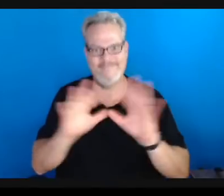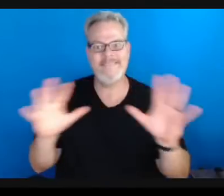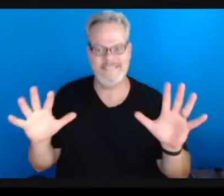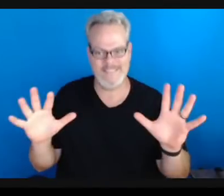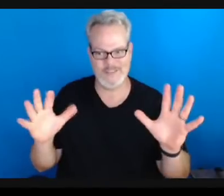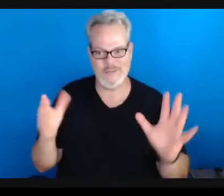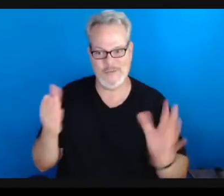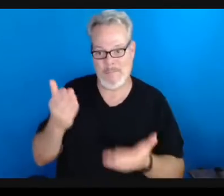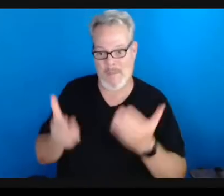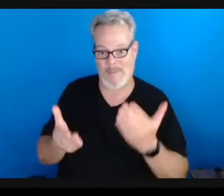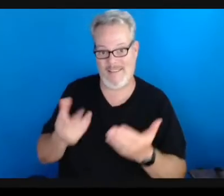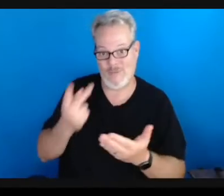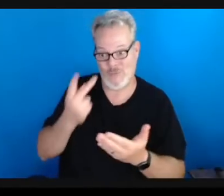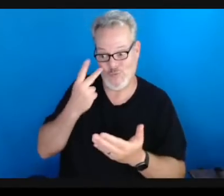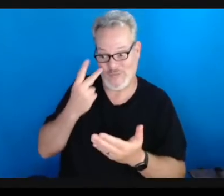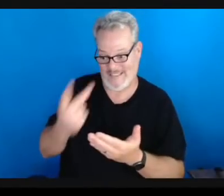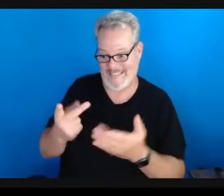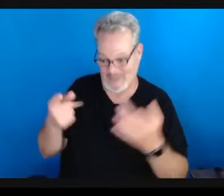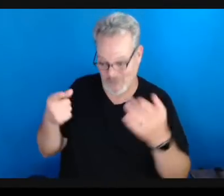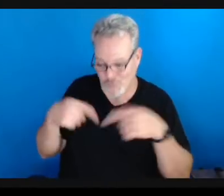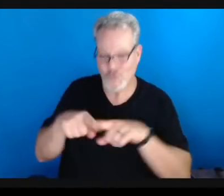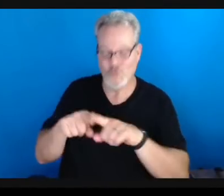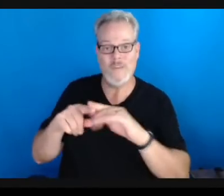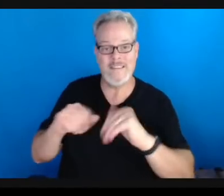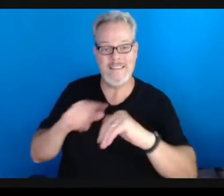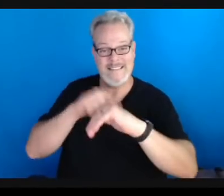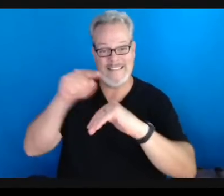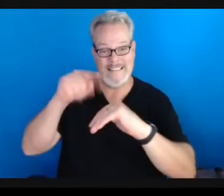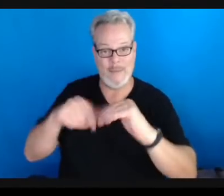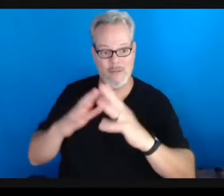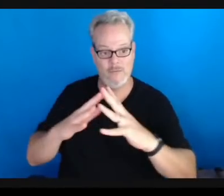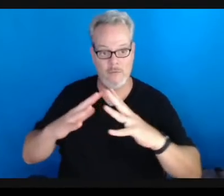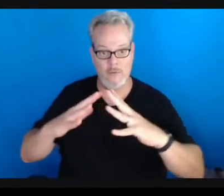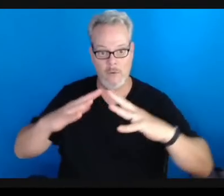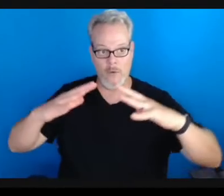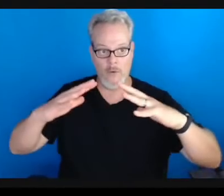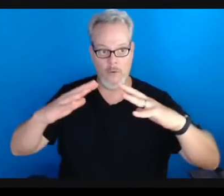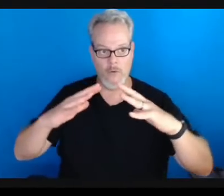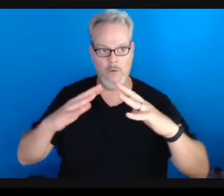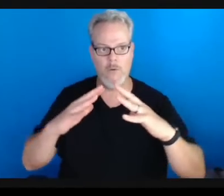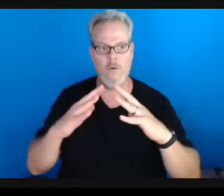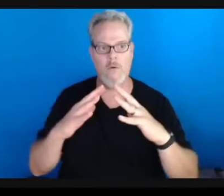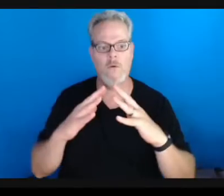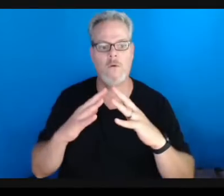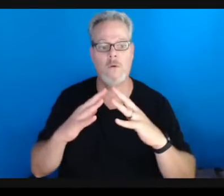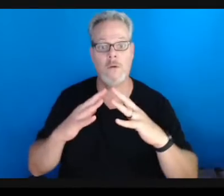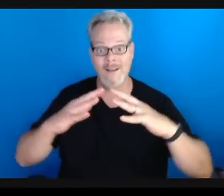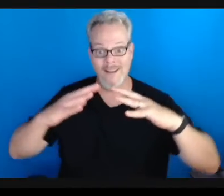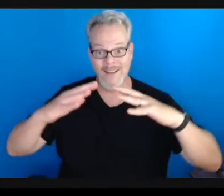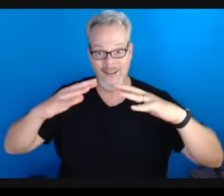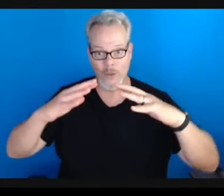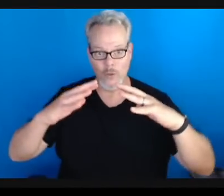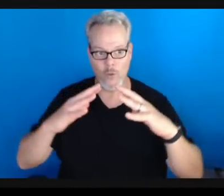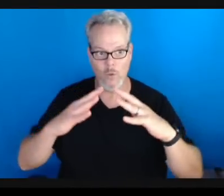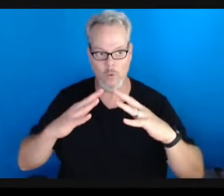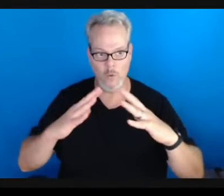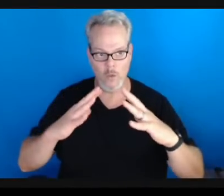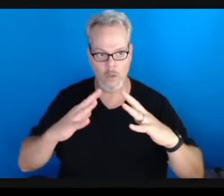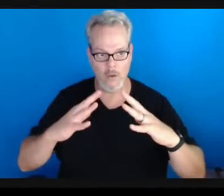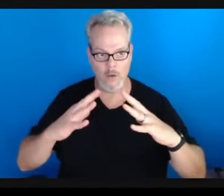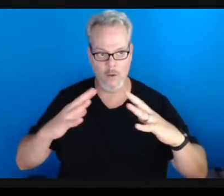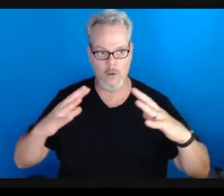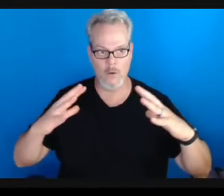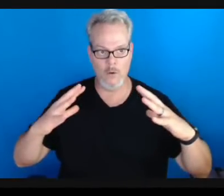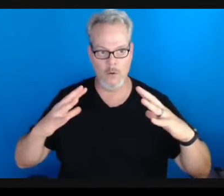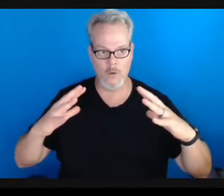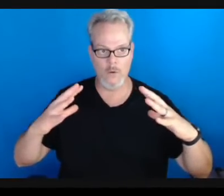while we see it also expanding, contracting, and on net ending up slightly wider over